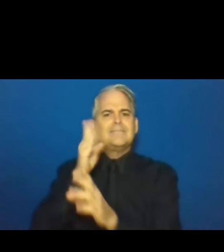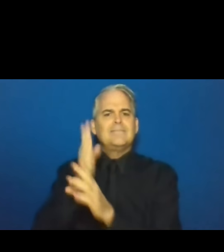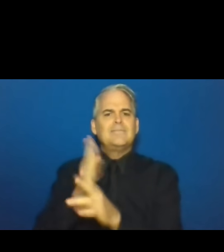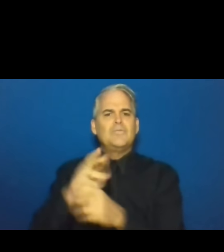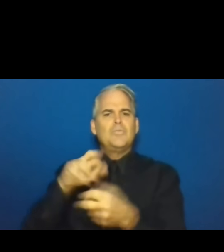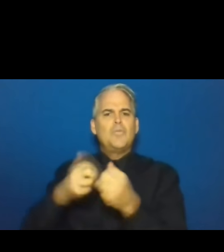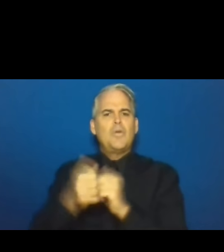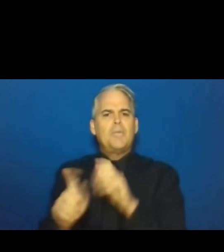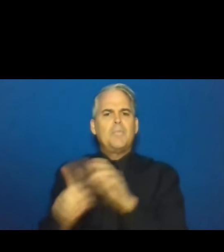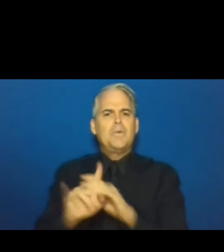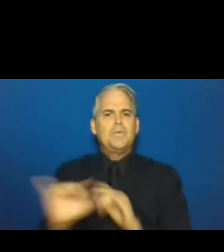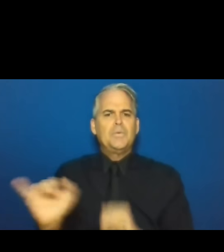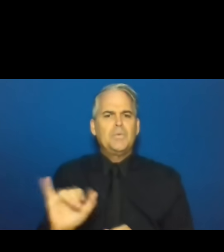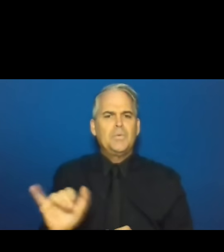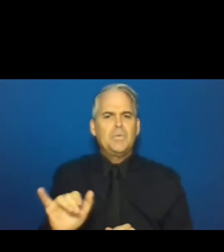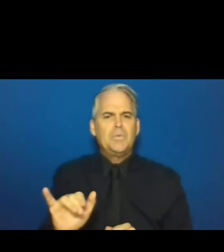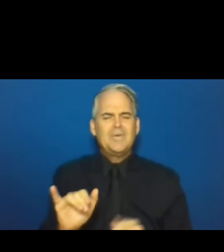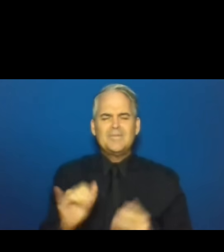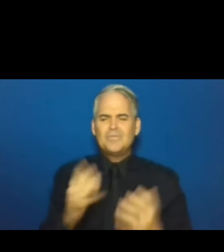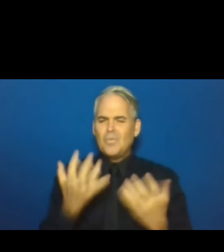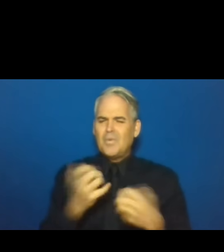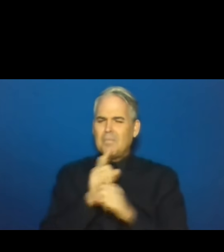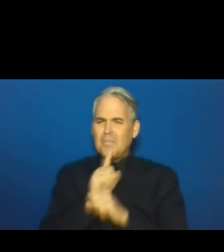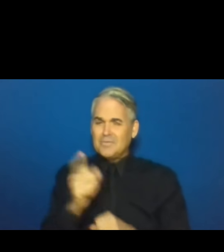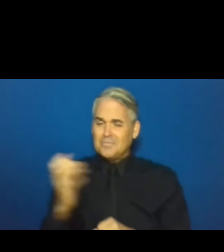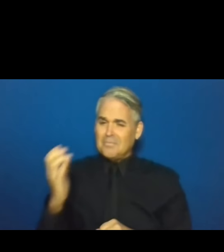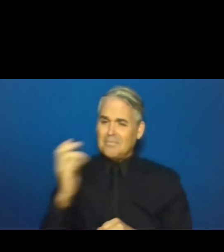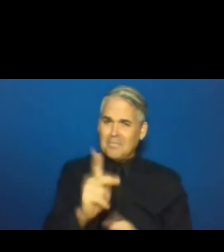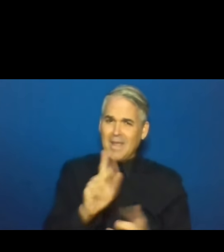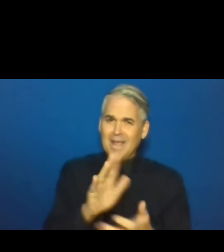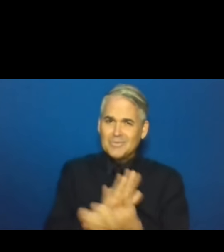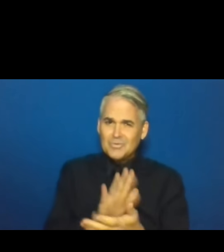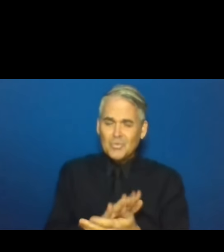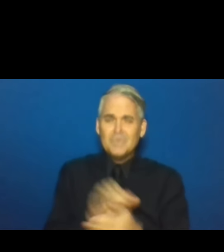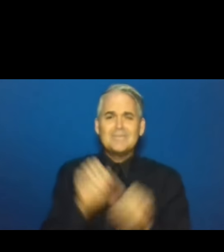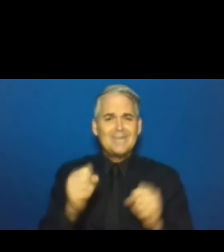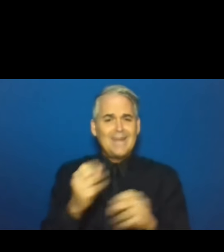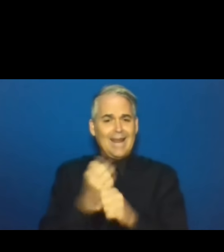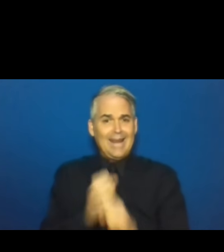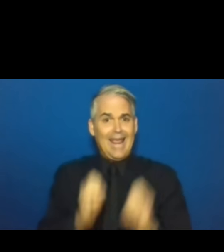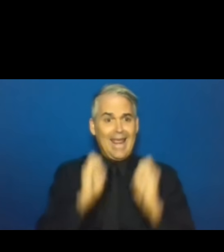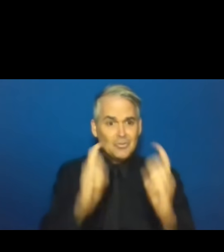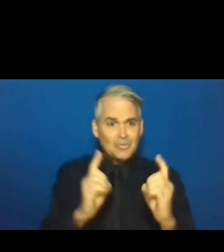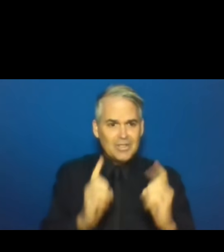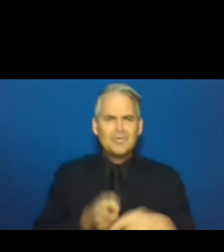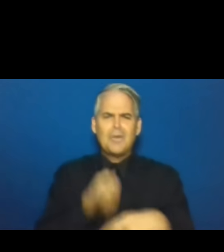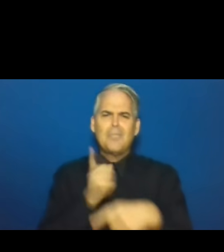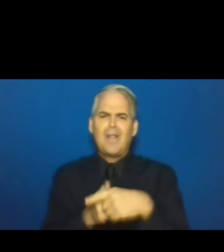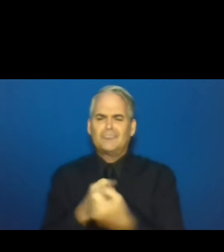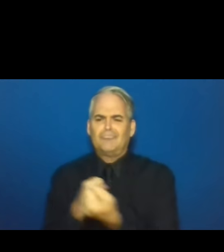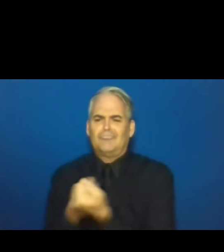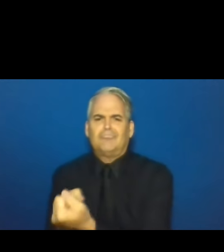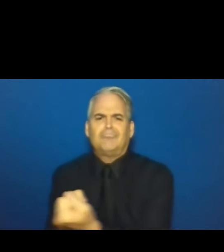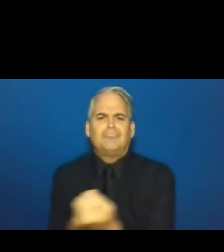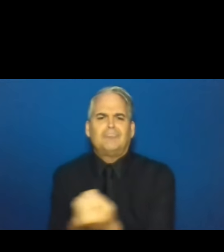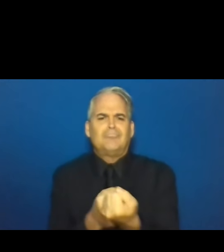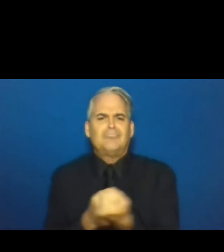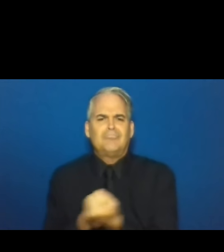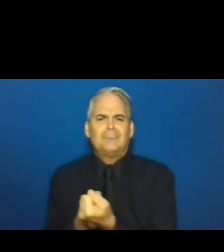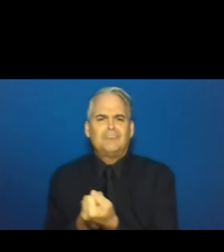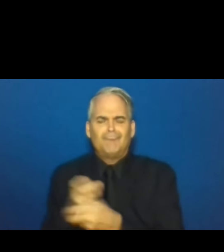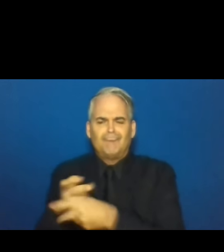can ensure that they are getting the education and support that they desperately need and they deserve. That's why we